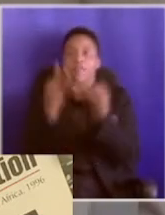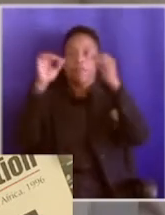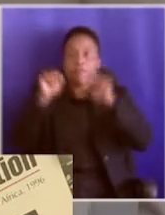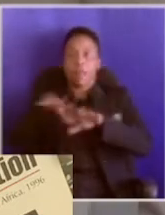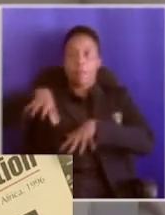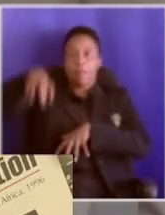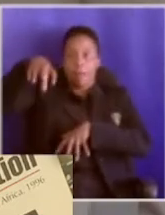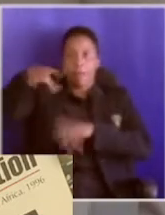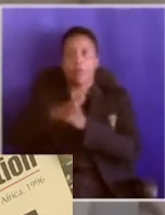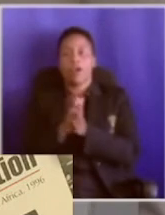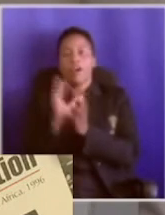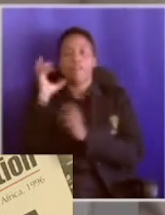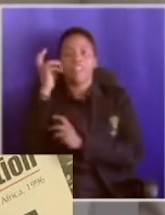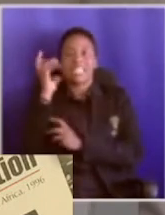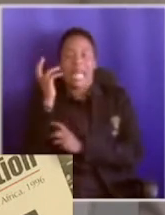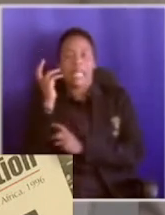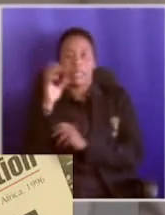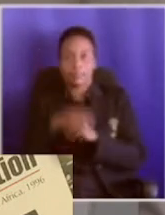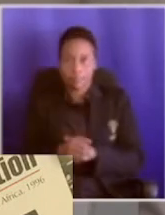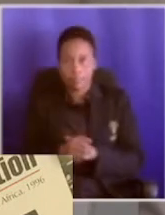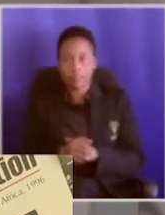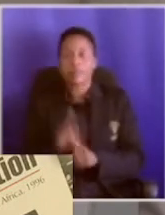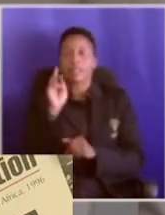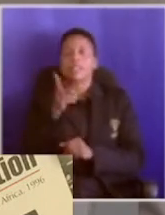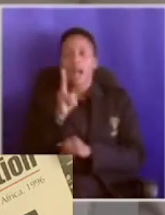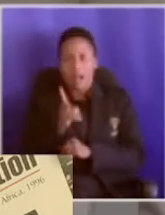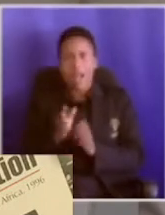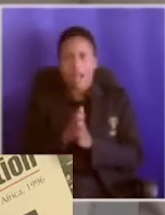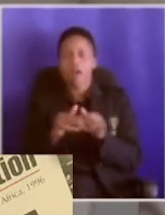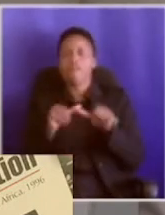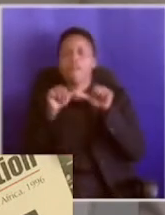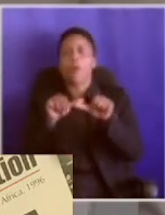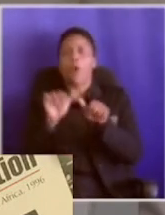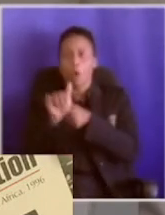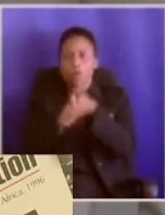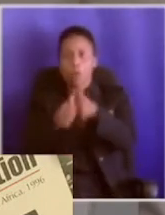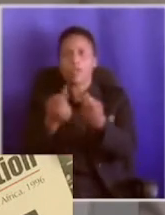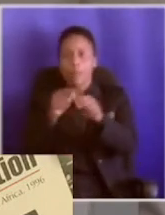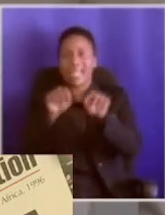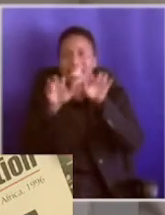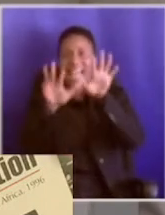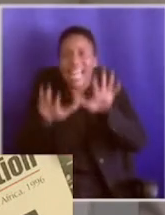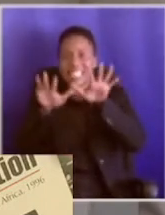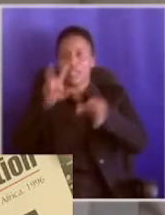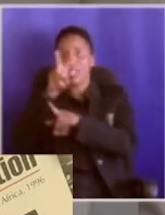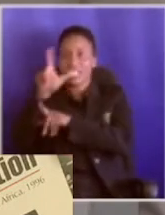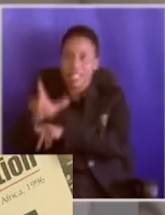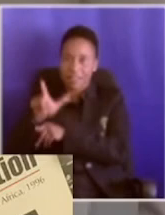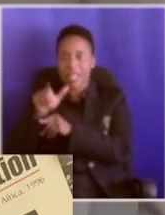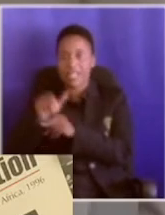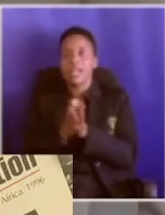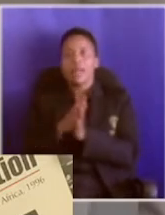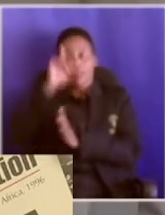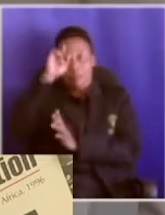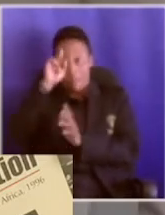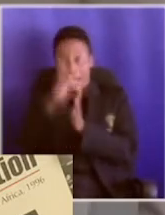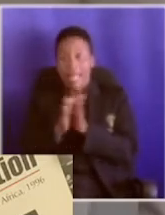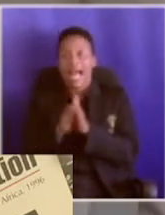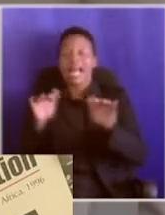Republic. And of course, this was followed by the 1927 Native Administrations Act,